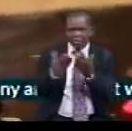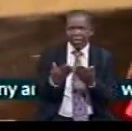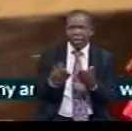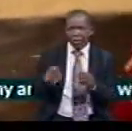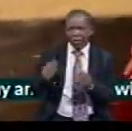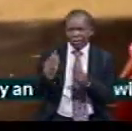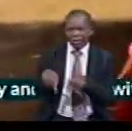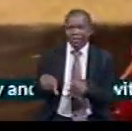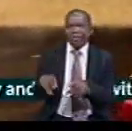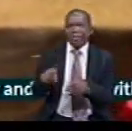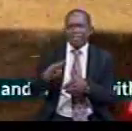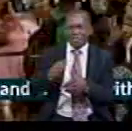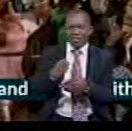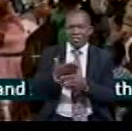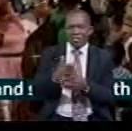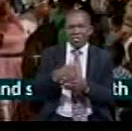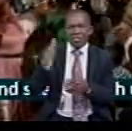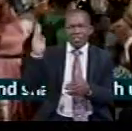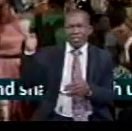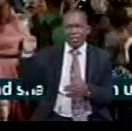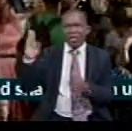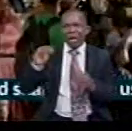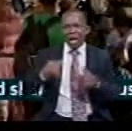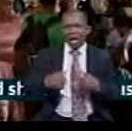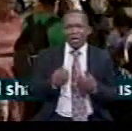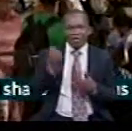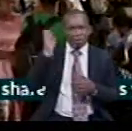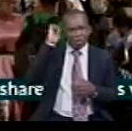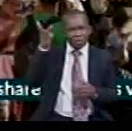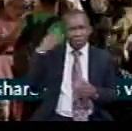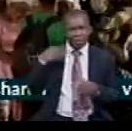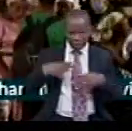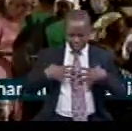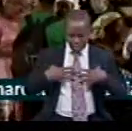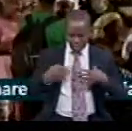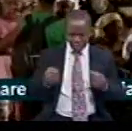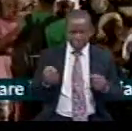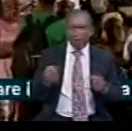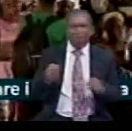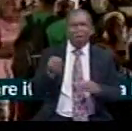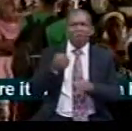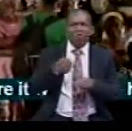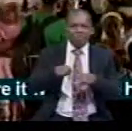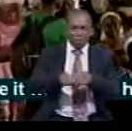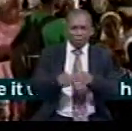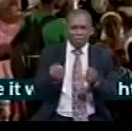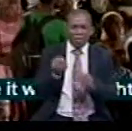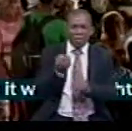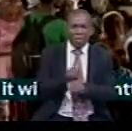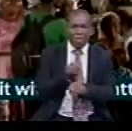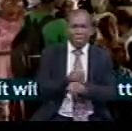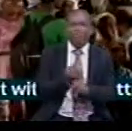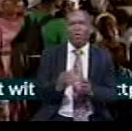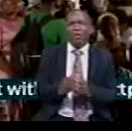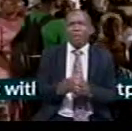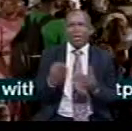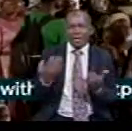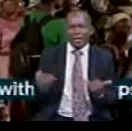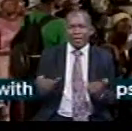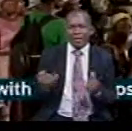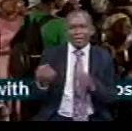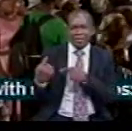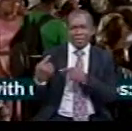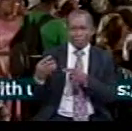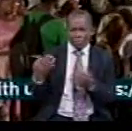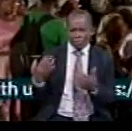healed of clavicle fracture. She had been suffering in the last few months, but today she is totally